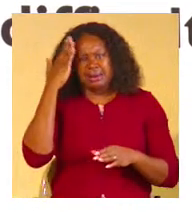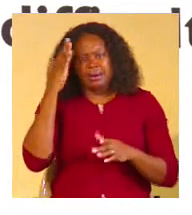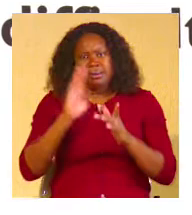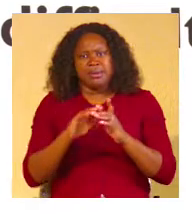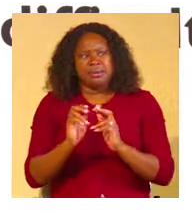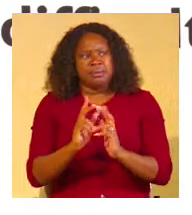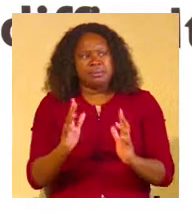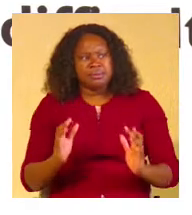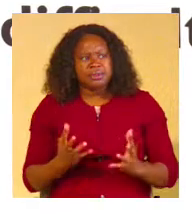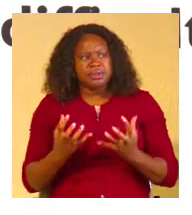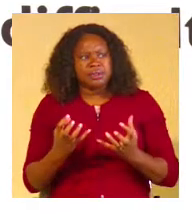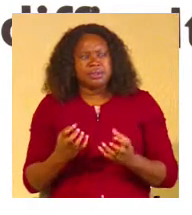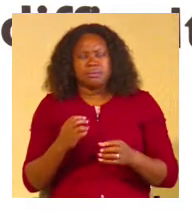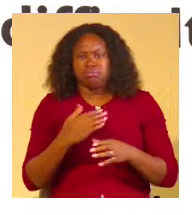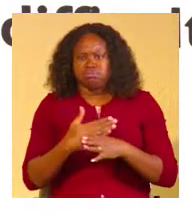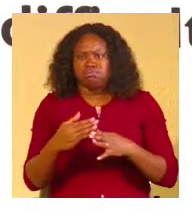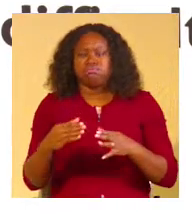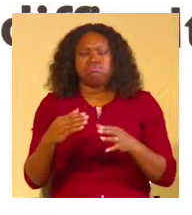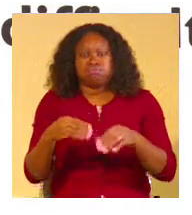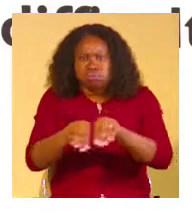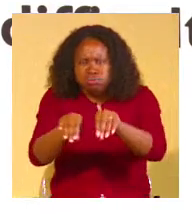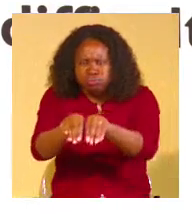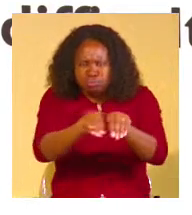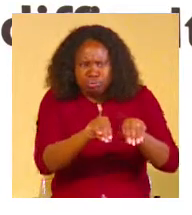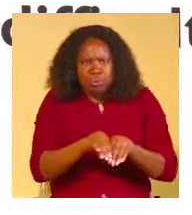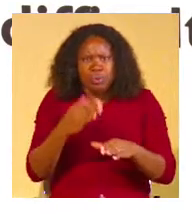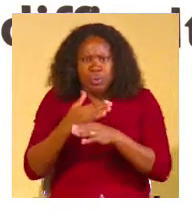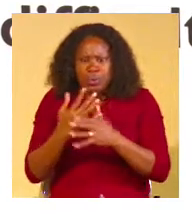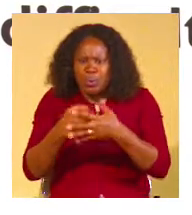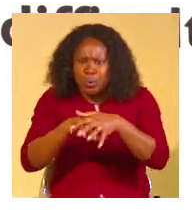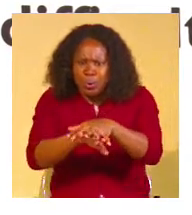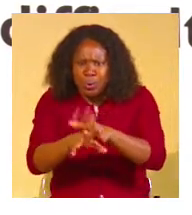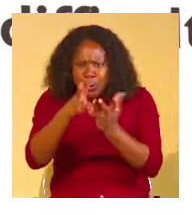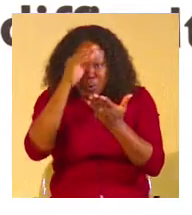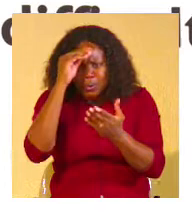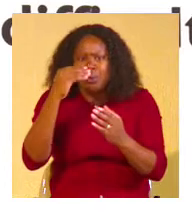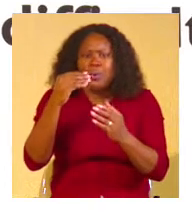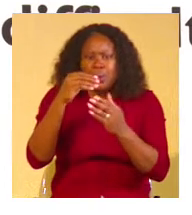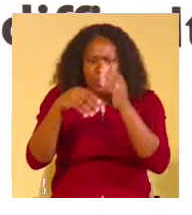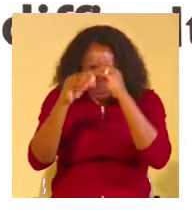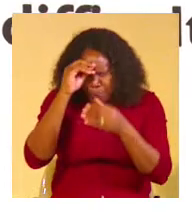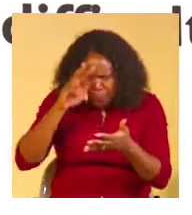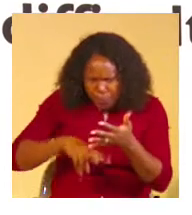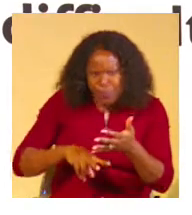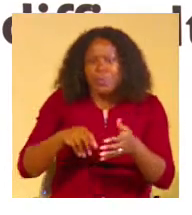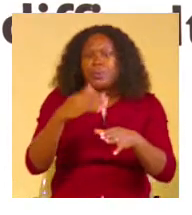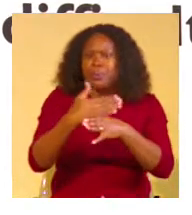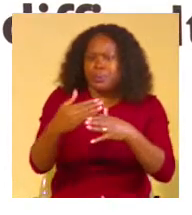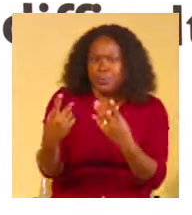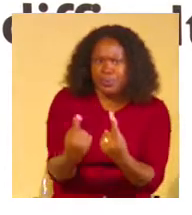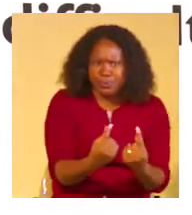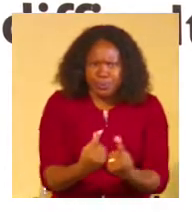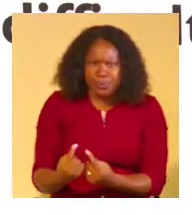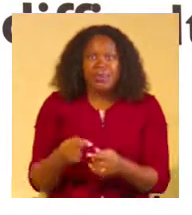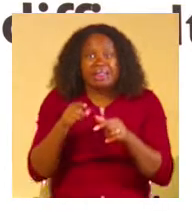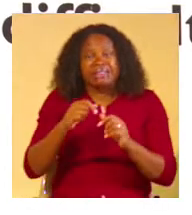vocational, it requires a lot of practical, it requires work integrated learning. So this is indeed one of the challenges that we are